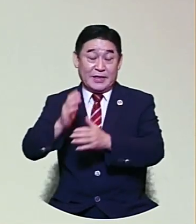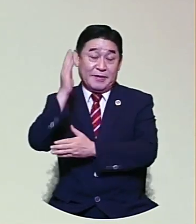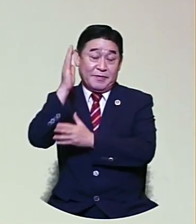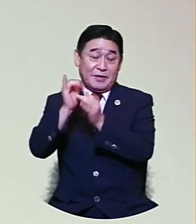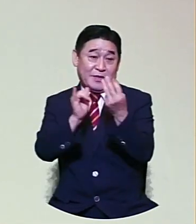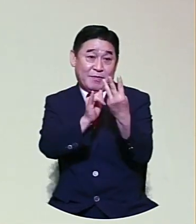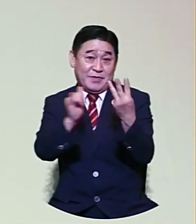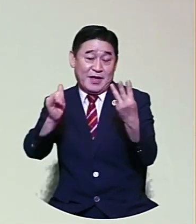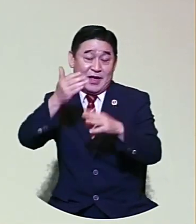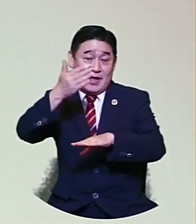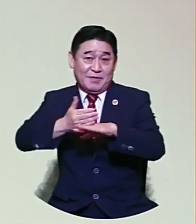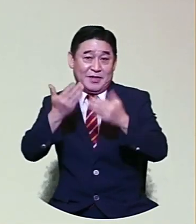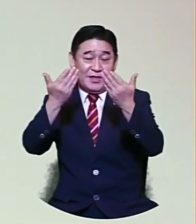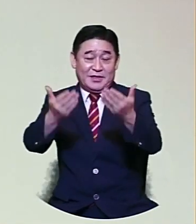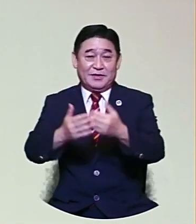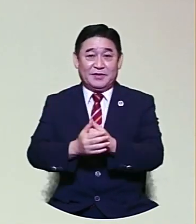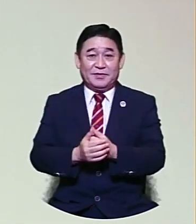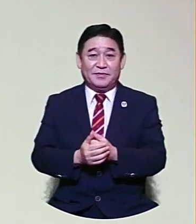like to thank